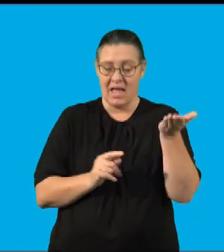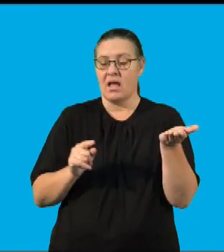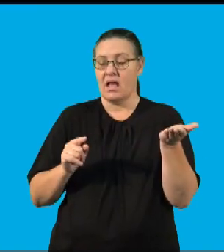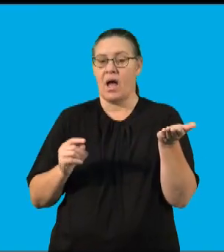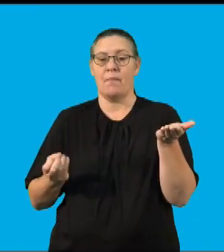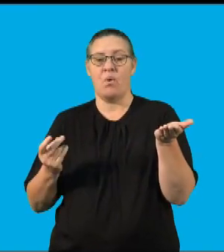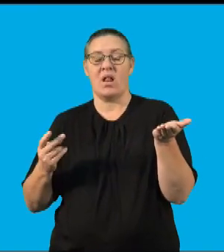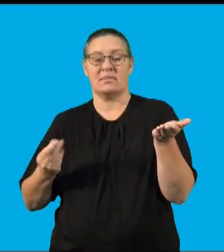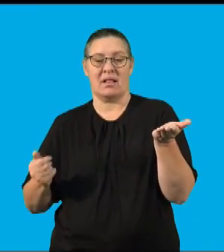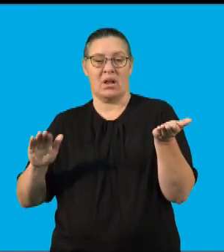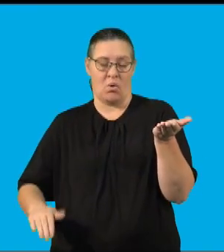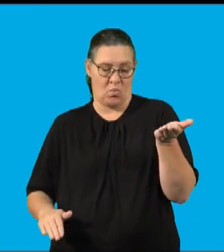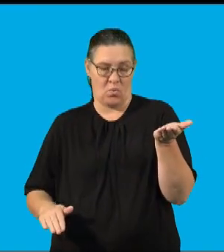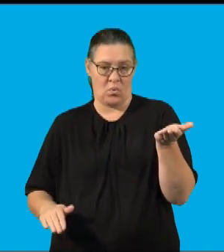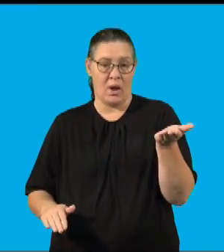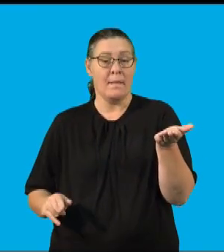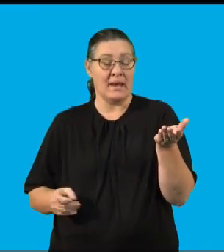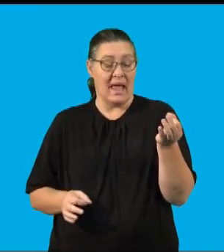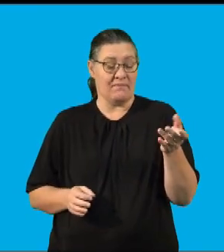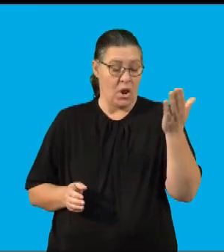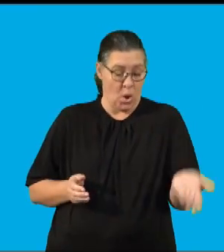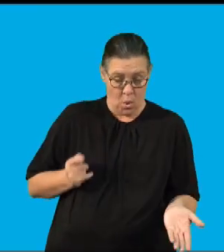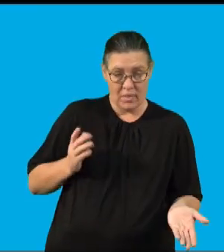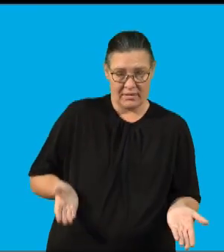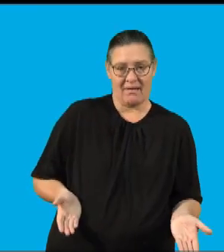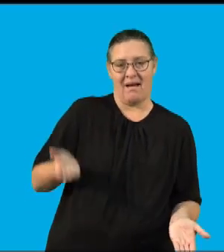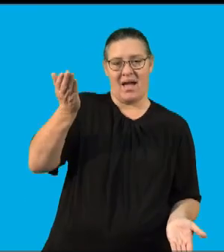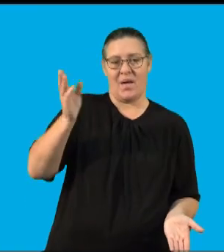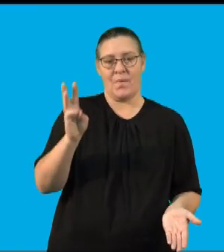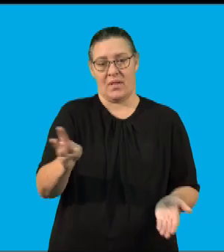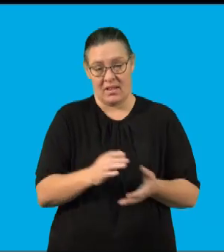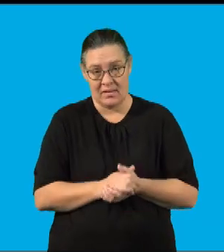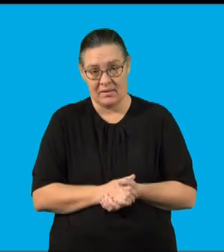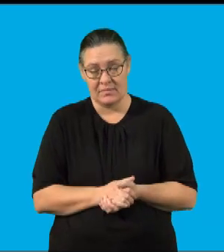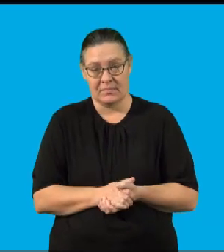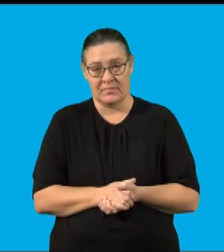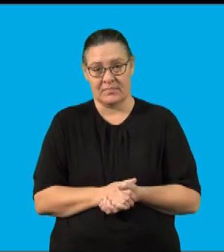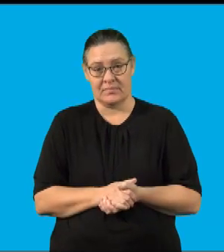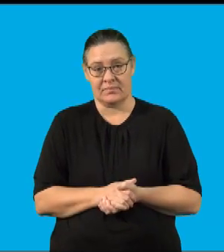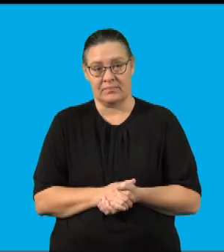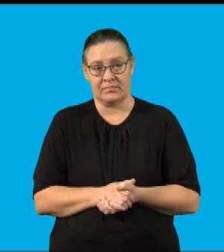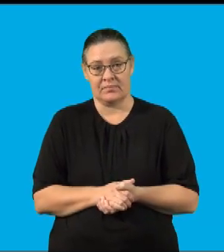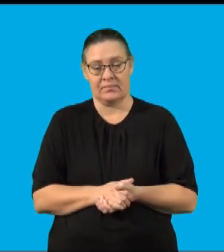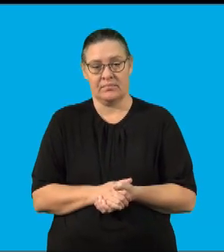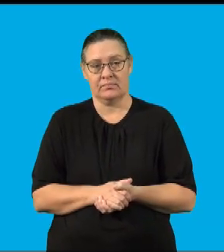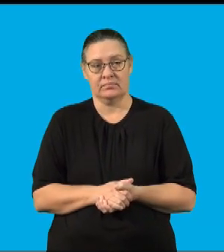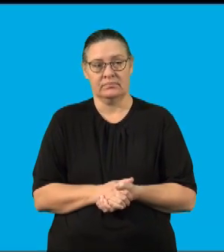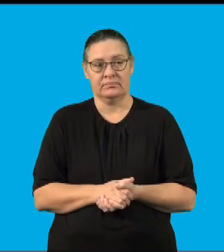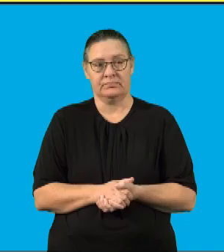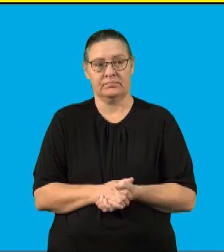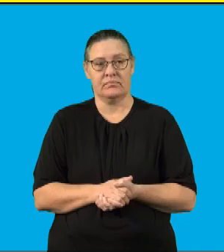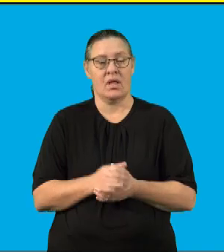overcome the intermolecular forces, that substance will have a higher vapor pressure and therefore lower boiling point and lower melting